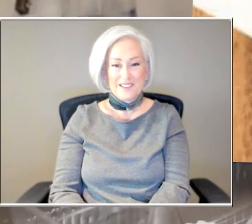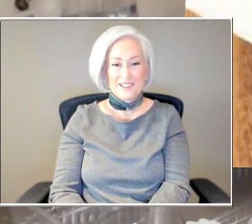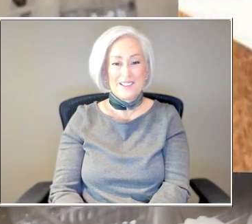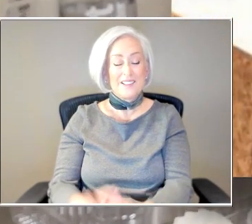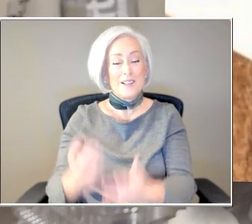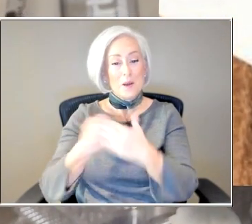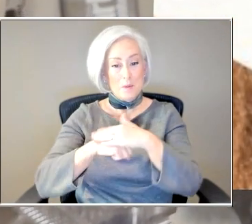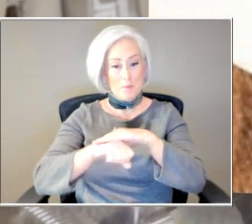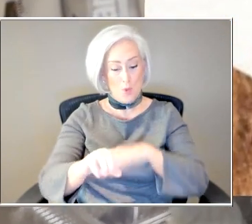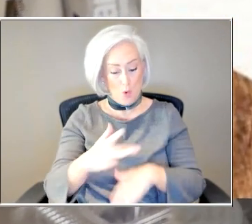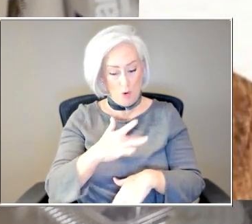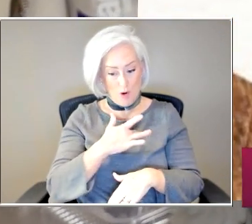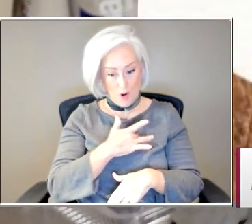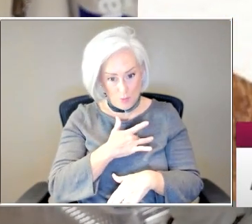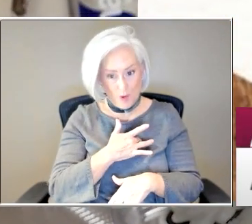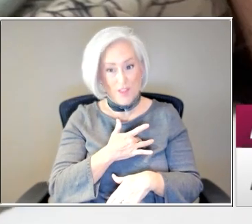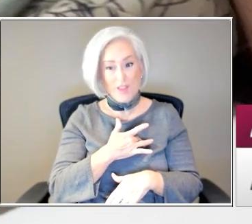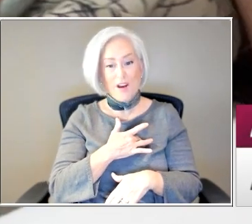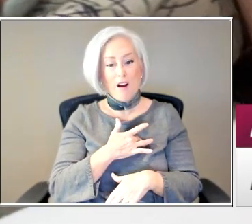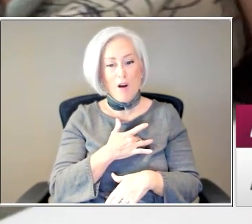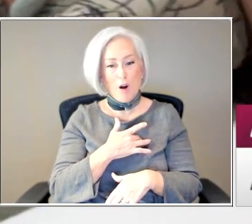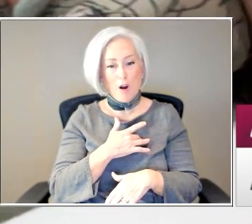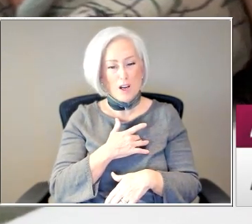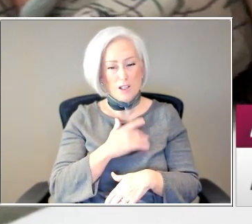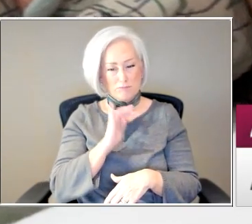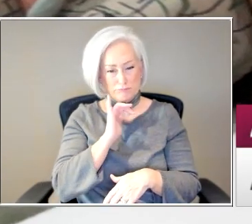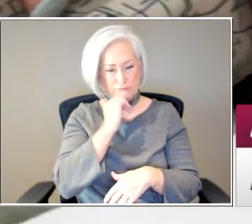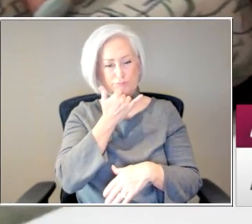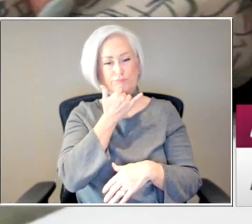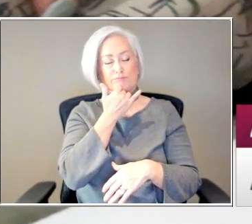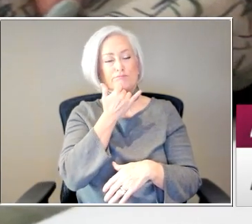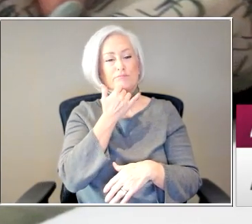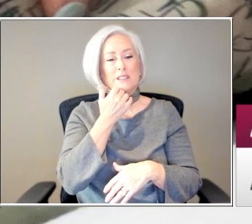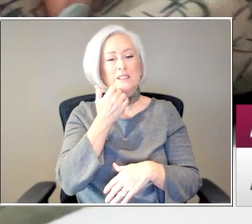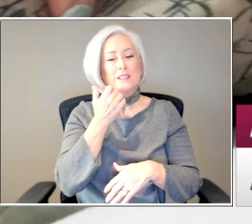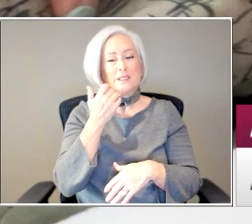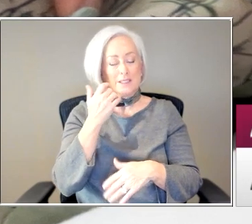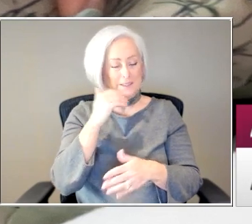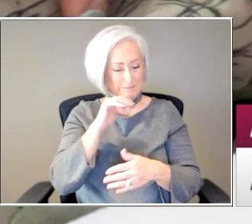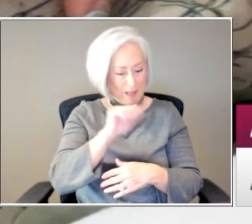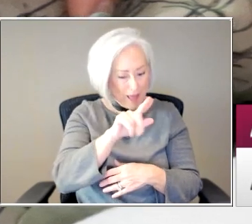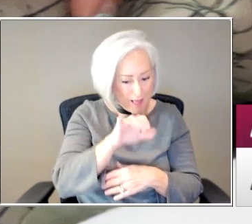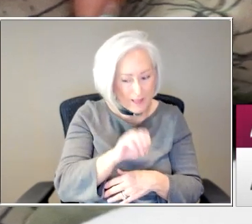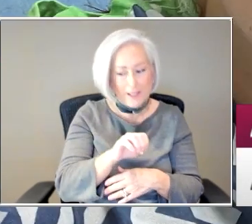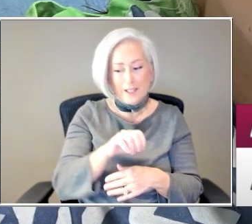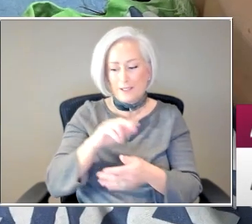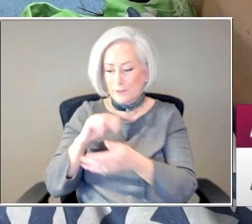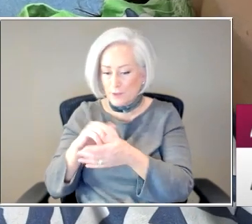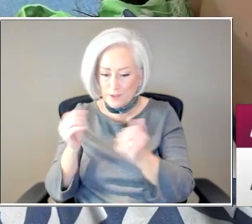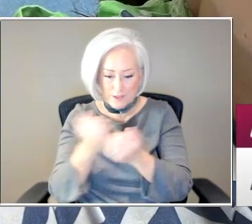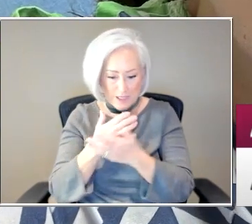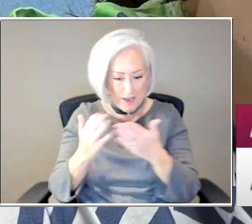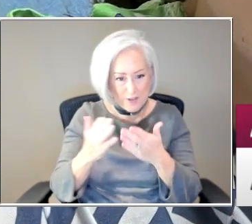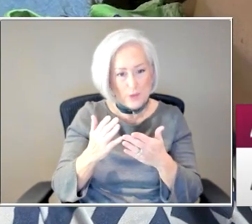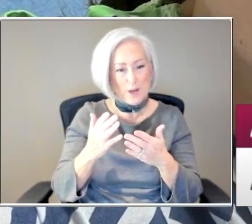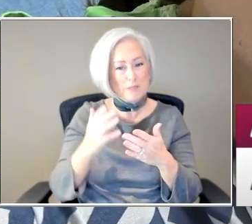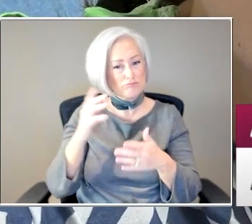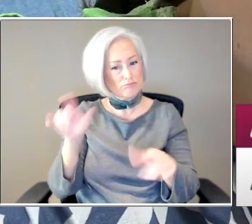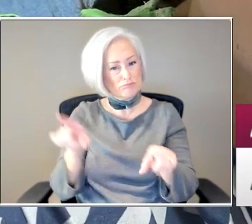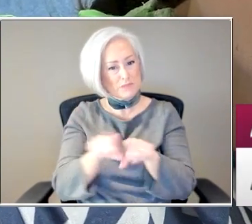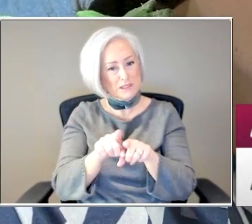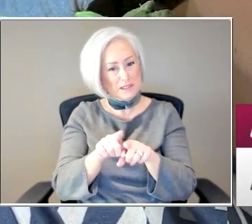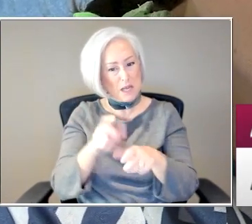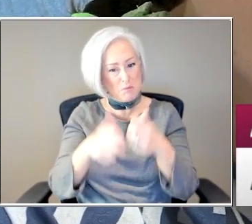heart defect, Allie Baker had the same doctors and nurses for decades. But as she aged out of pediatric care, she faced a huge challenge,